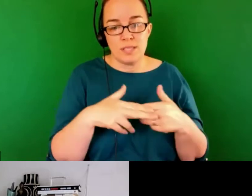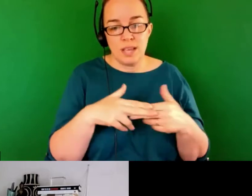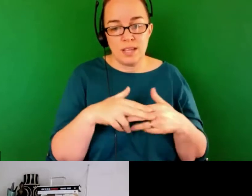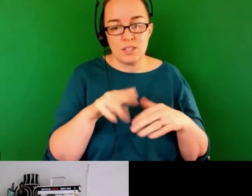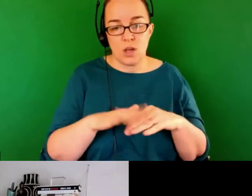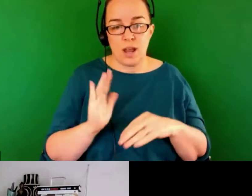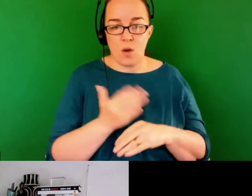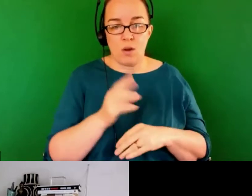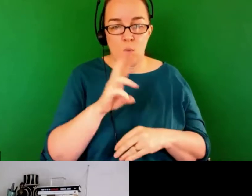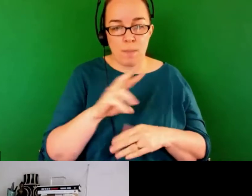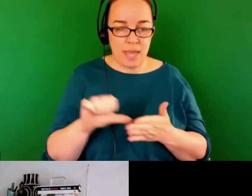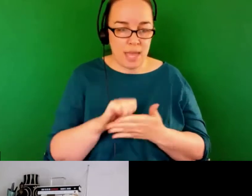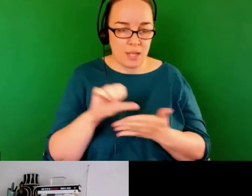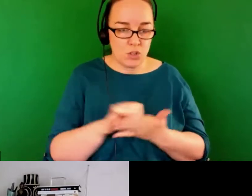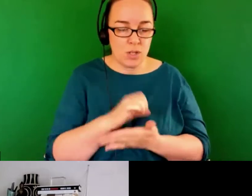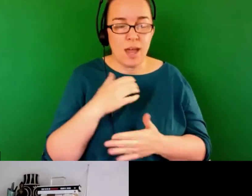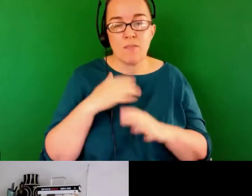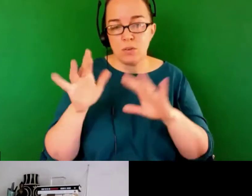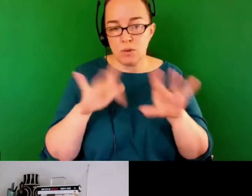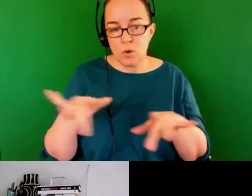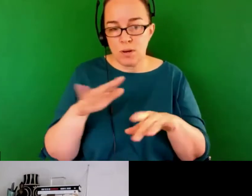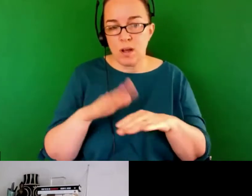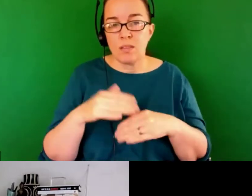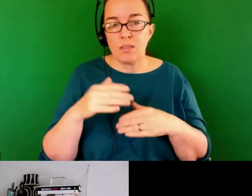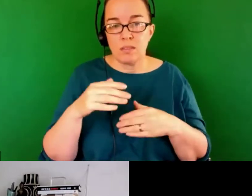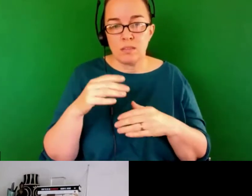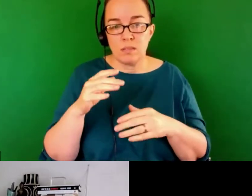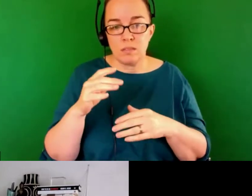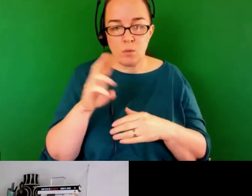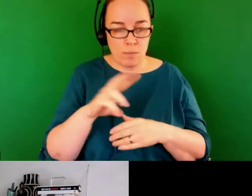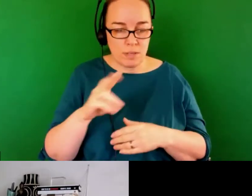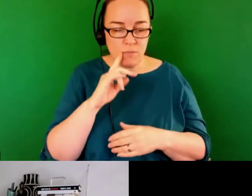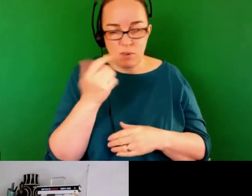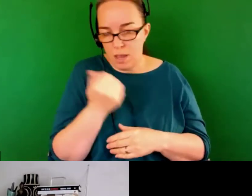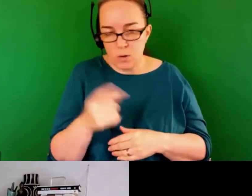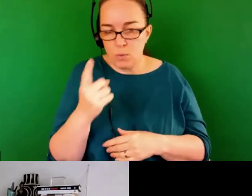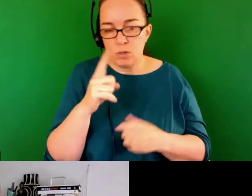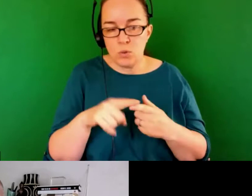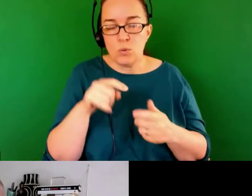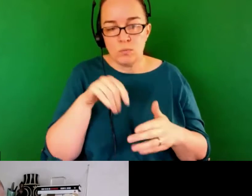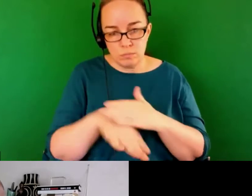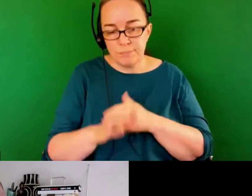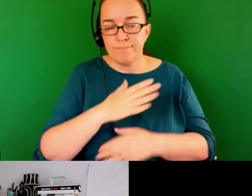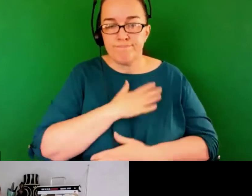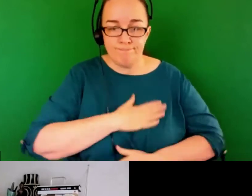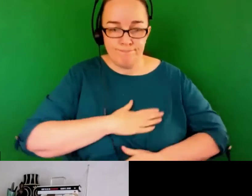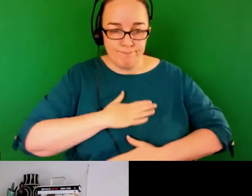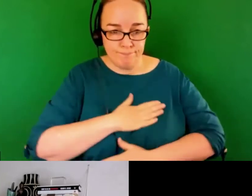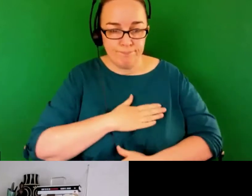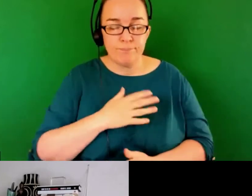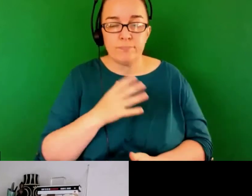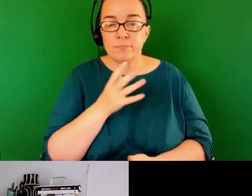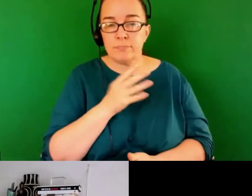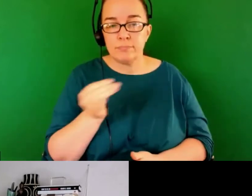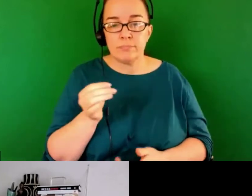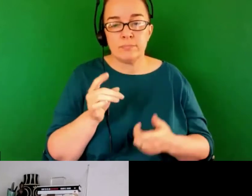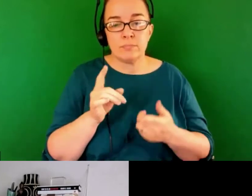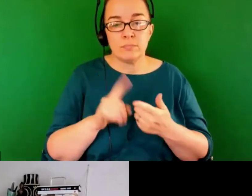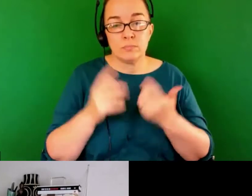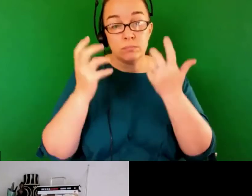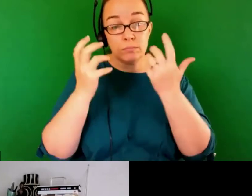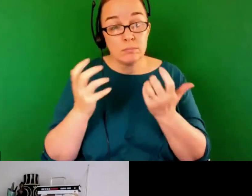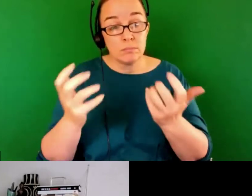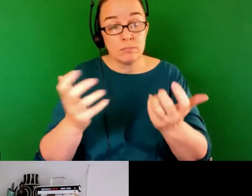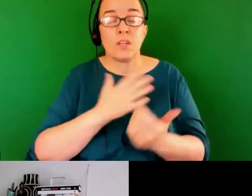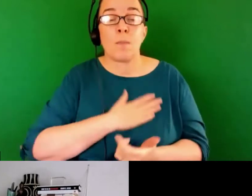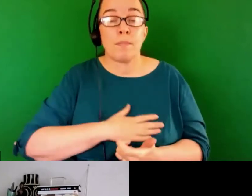our website, have the recording on the website for anybody else to go and enjoy. So, and to the audience,